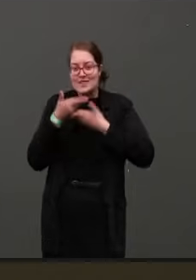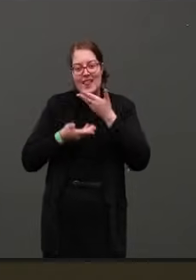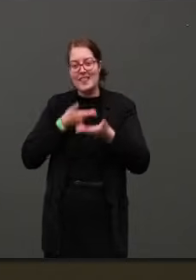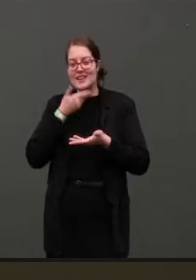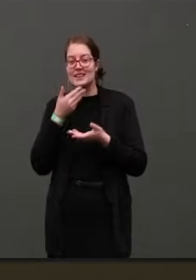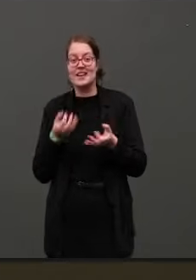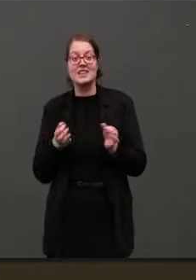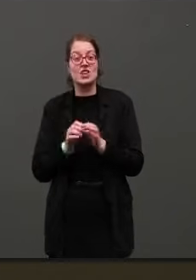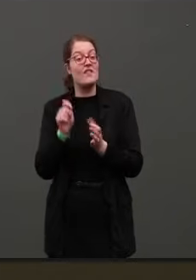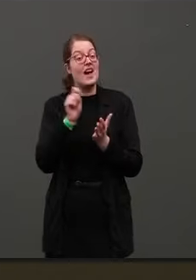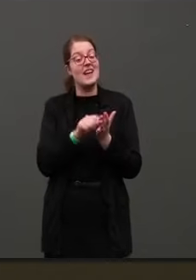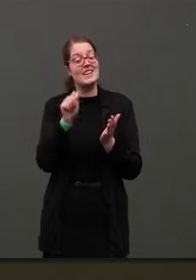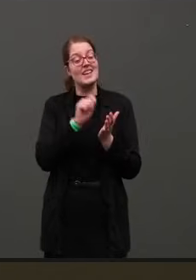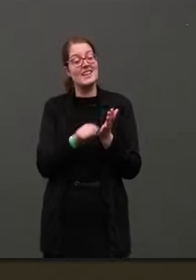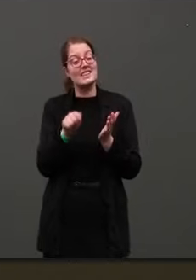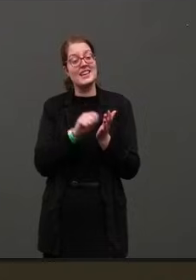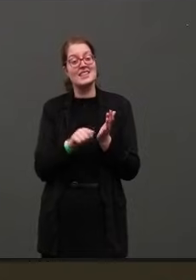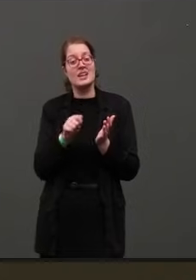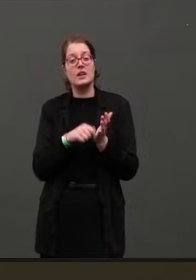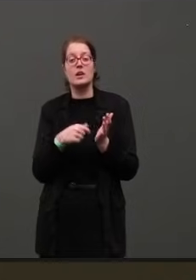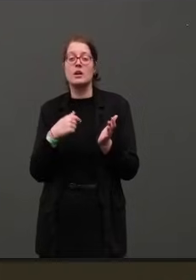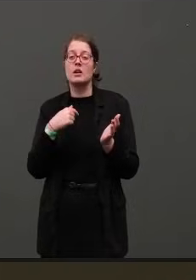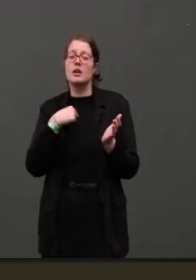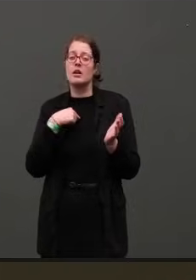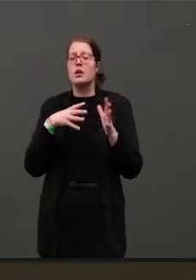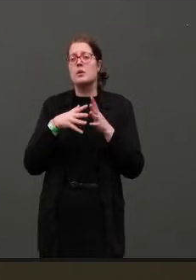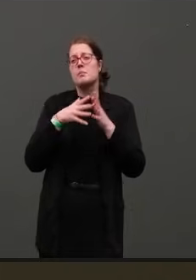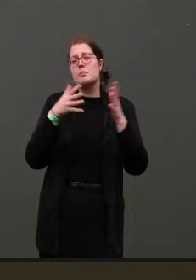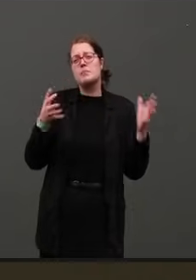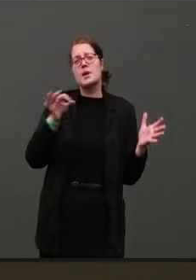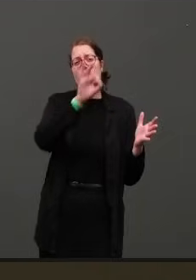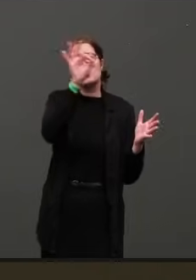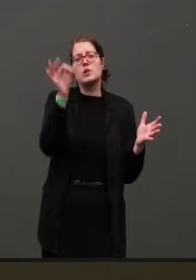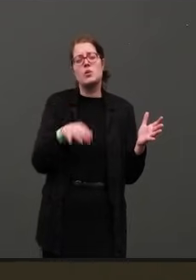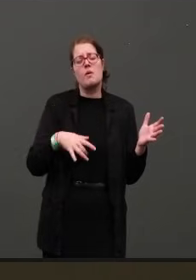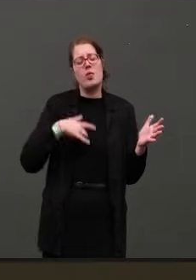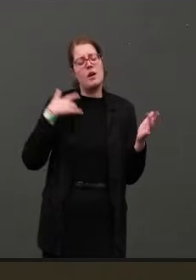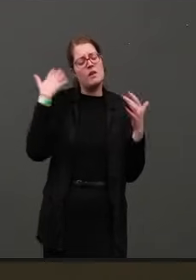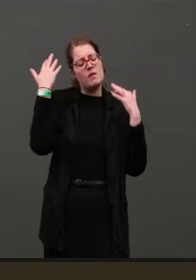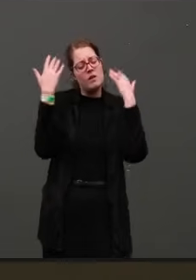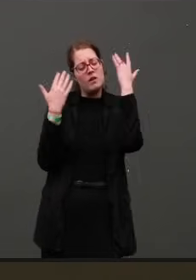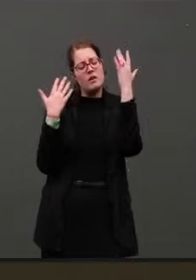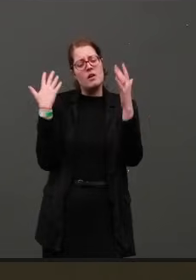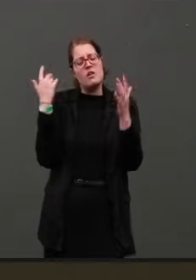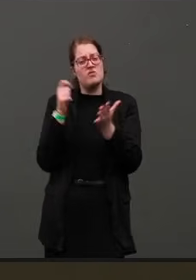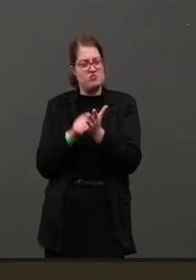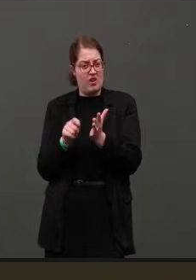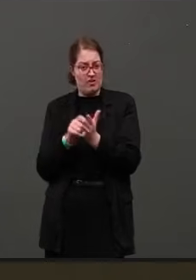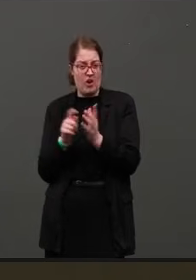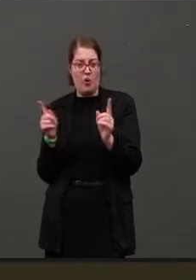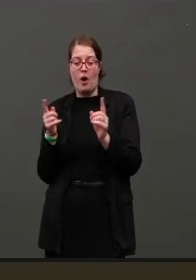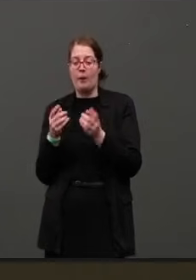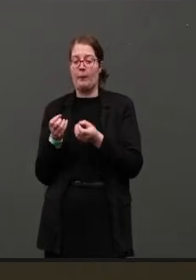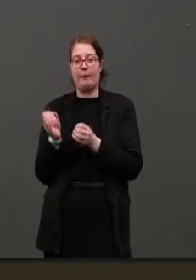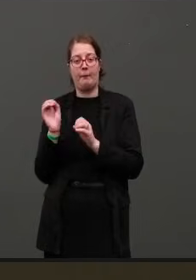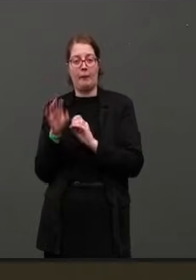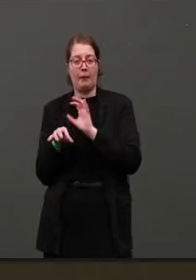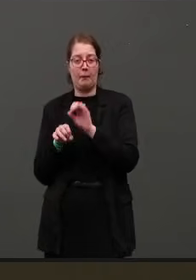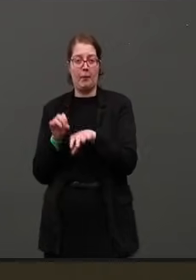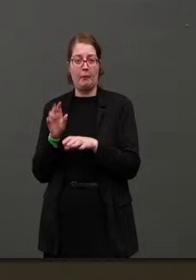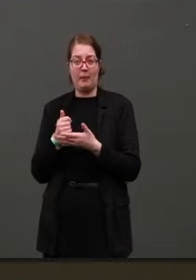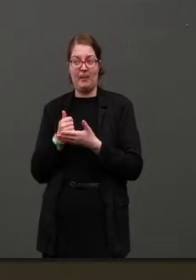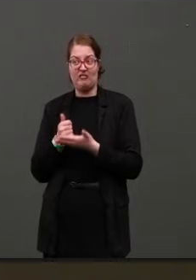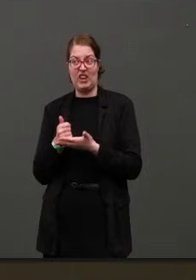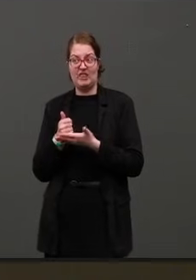the big existential questions of life, I find myself writing nuts and bolts advice about how to tell better